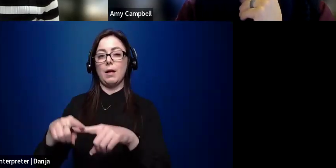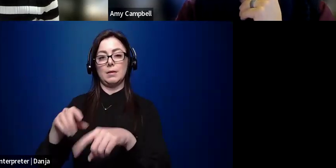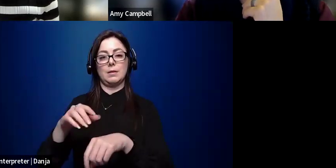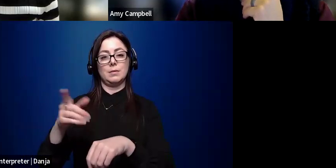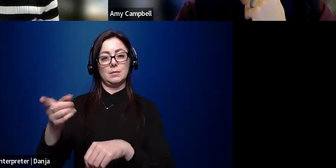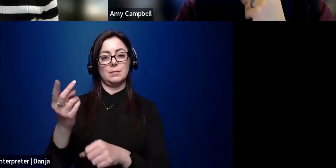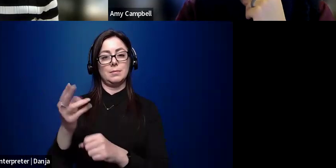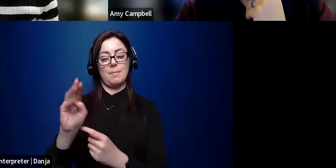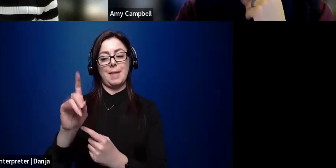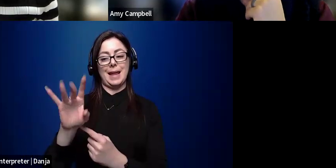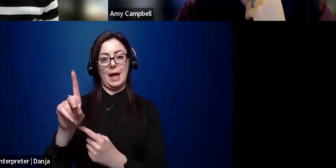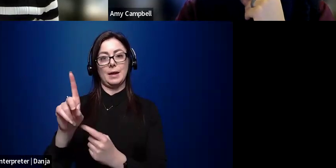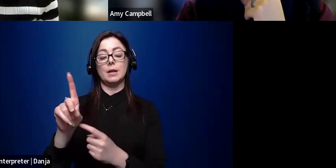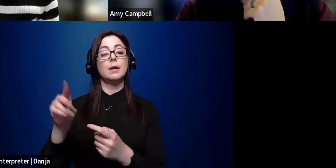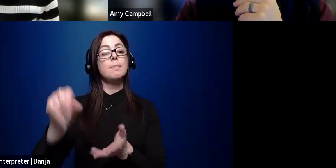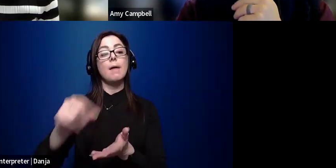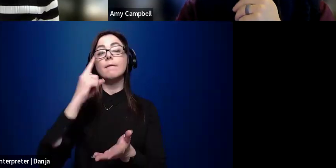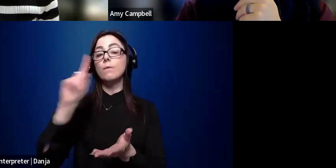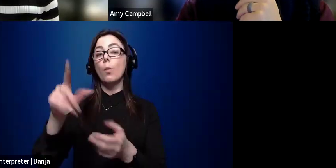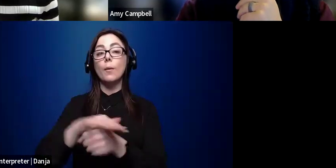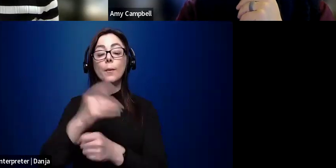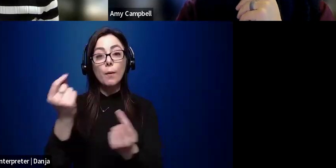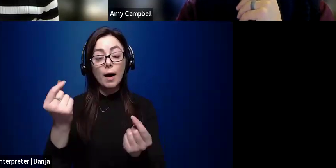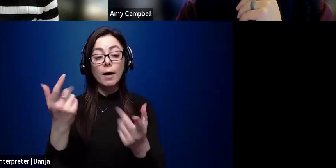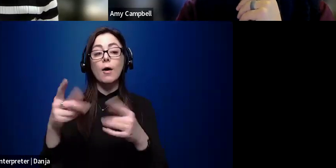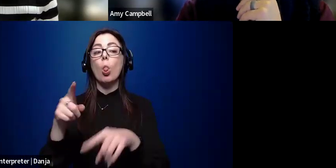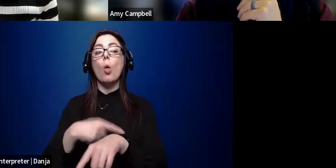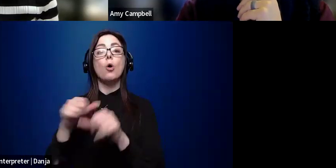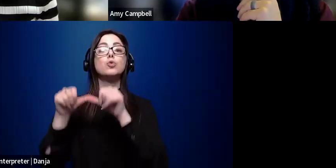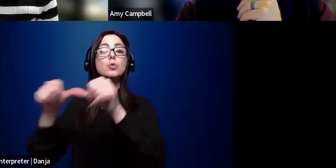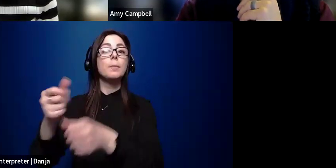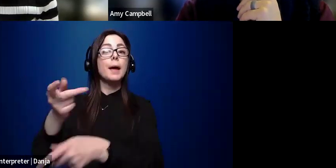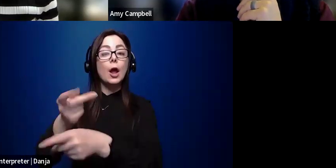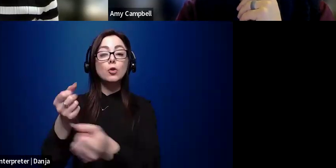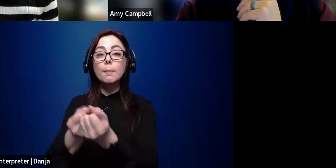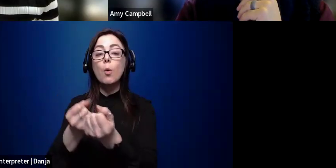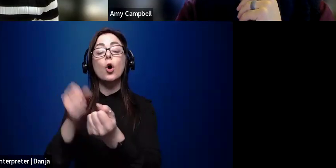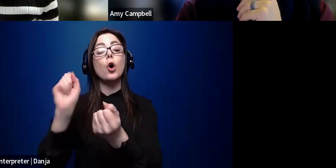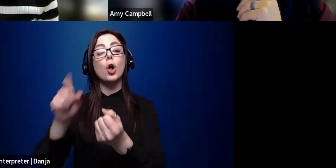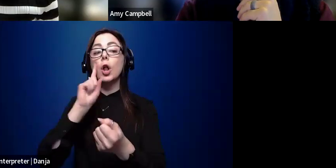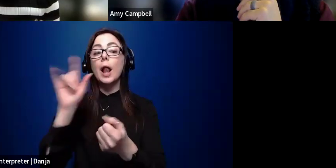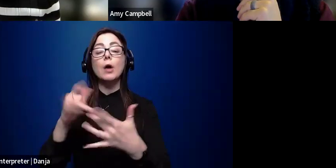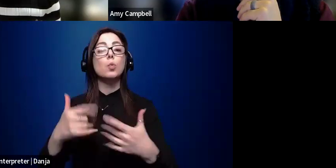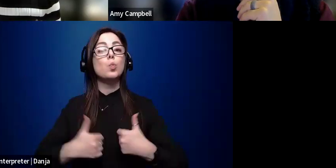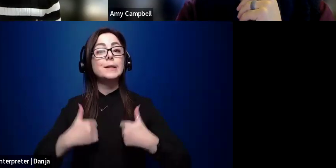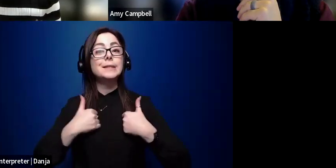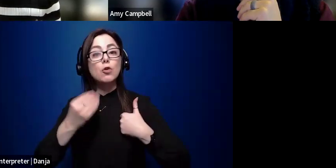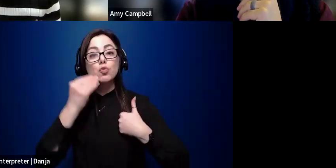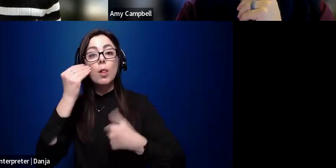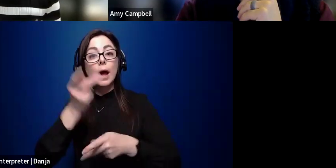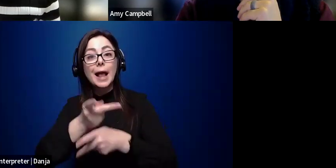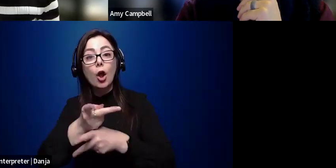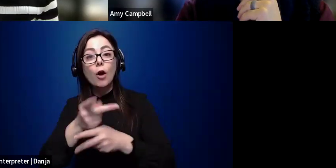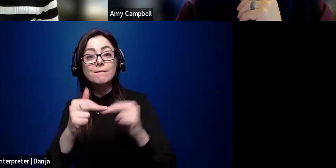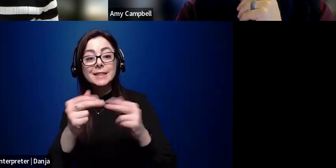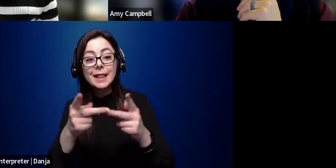into long-term care supports. So that could be residential care facilities, intermediate care